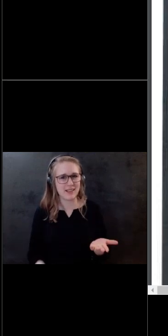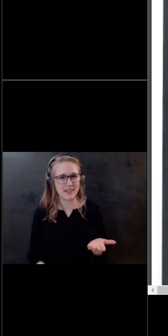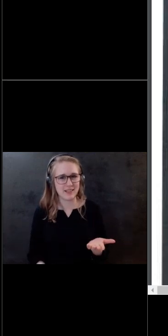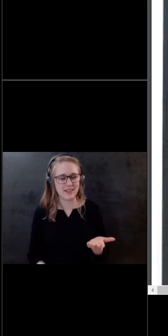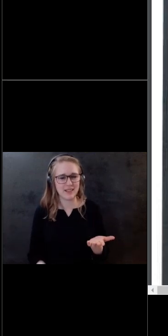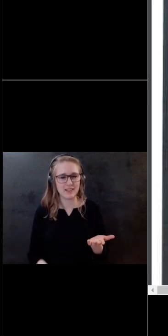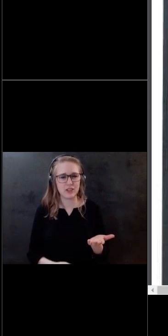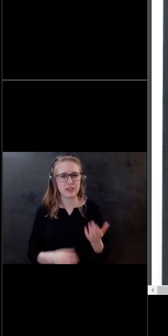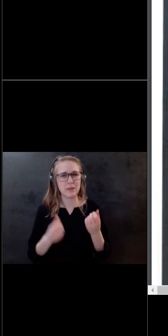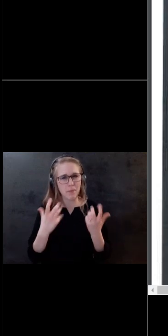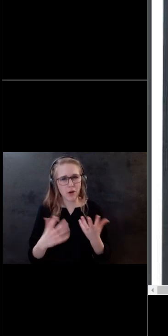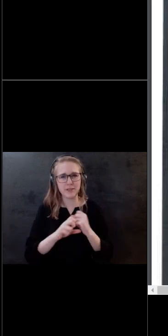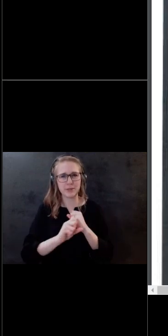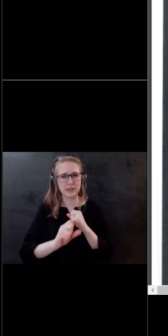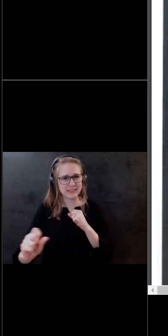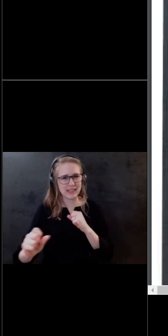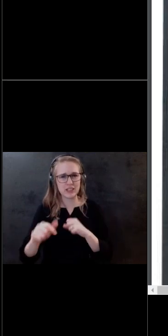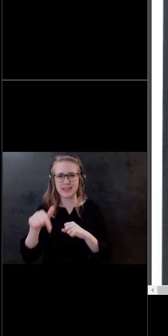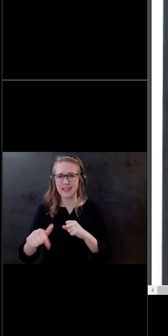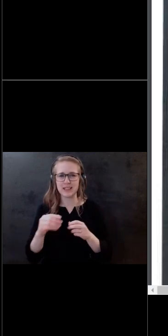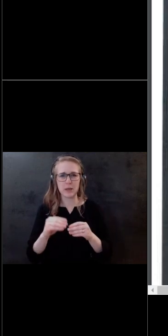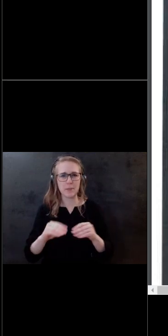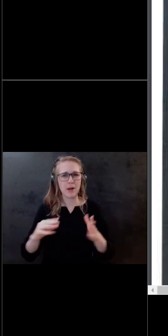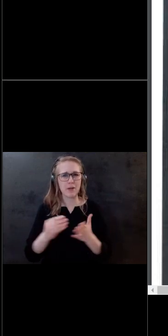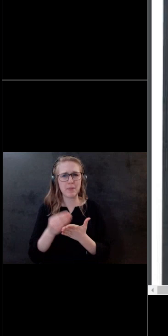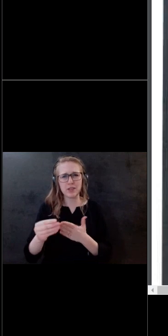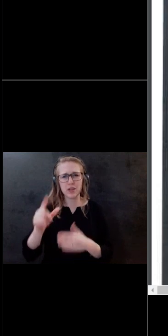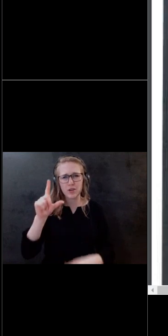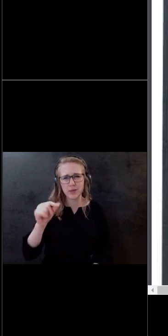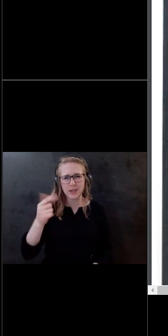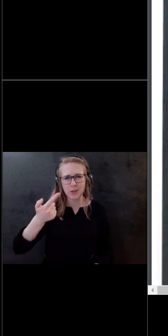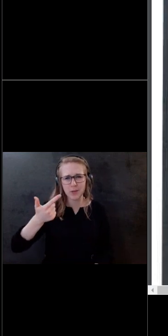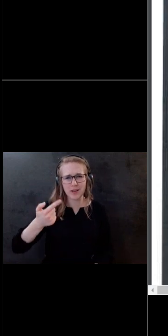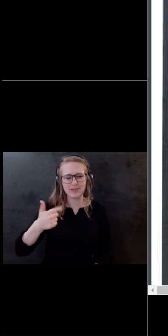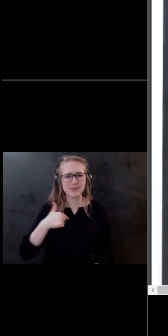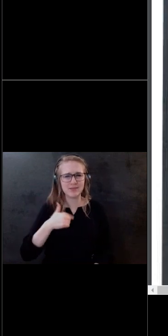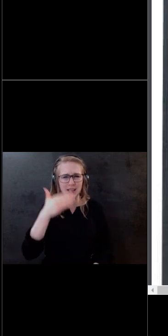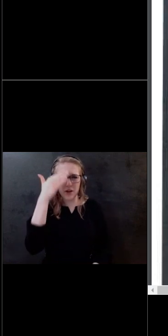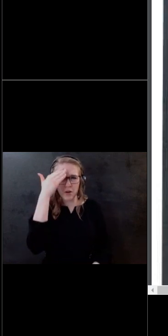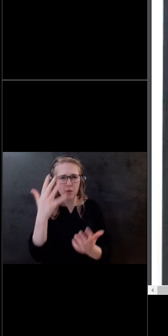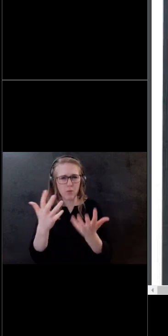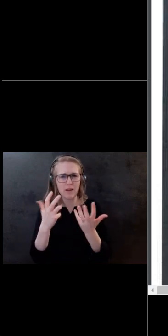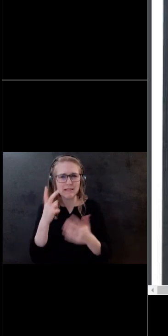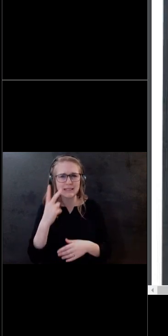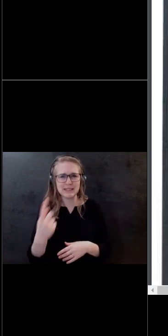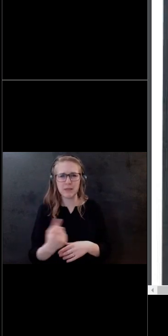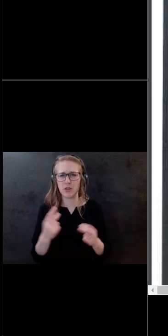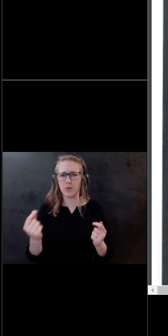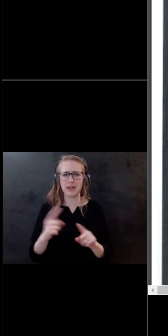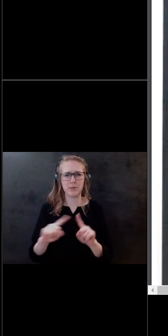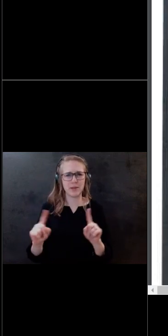multiple extensions. This property was purchased 2021. You know, I know we want to see something quick, but,